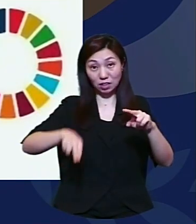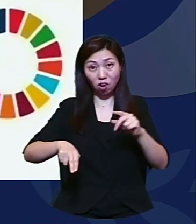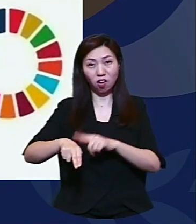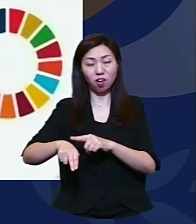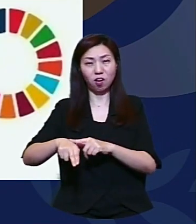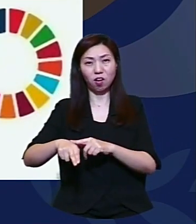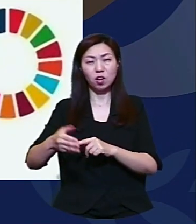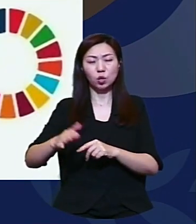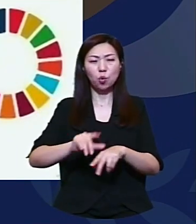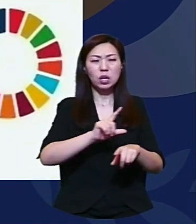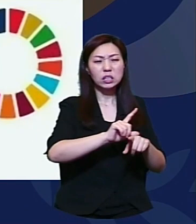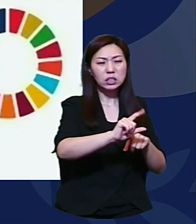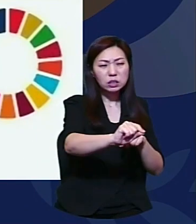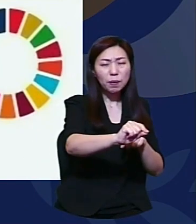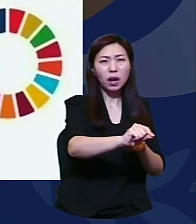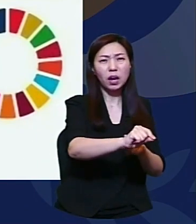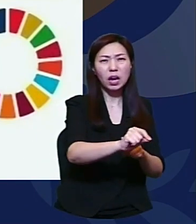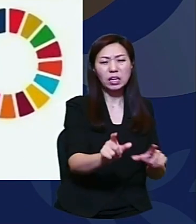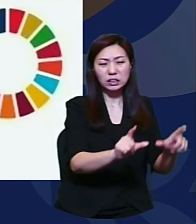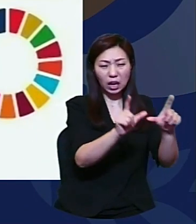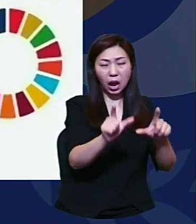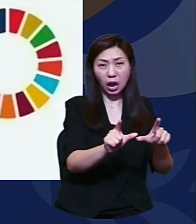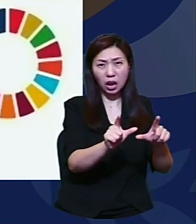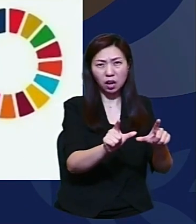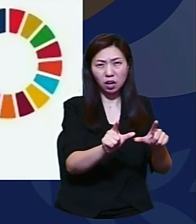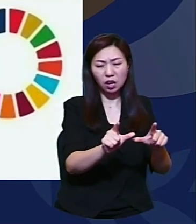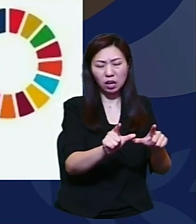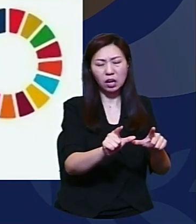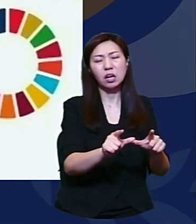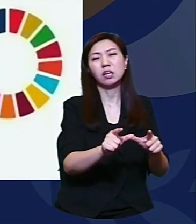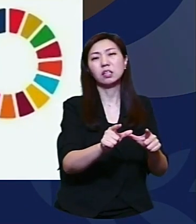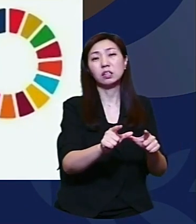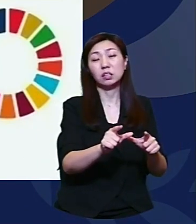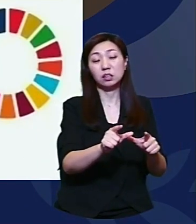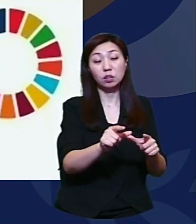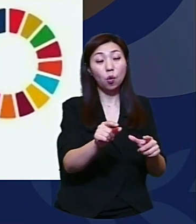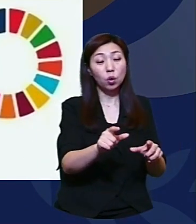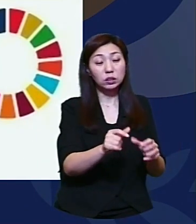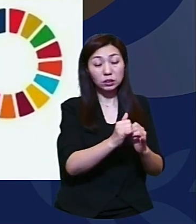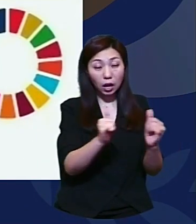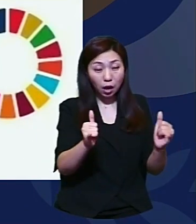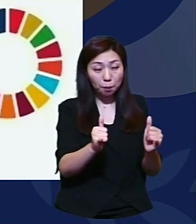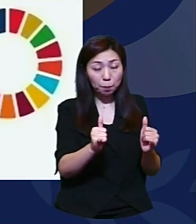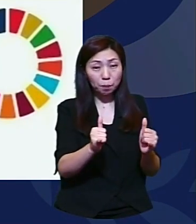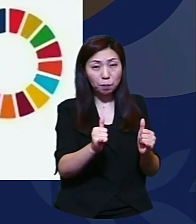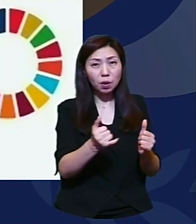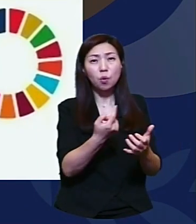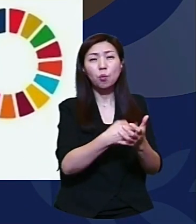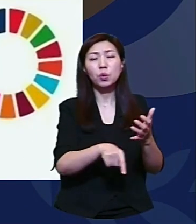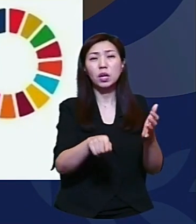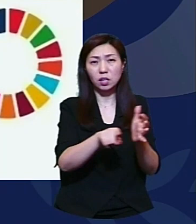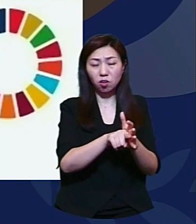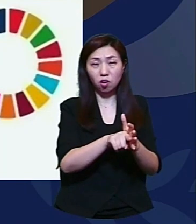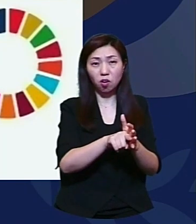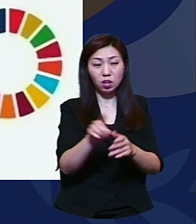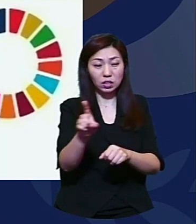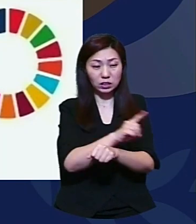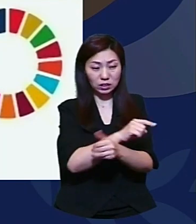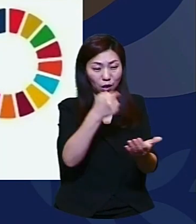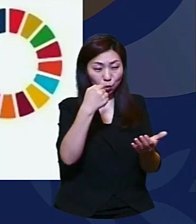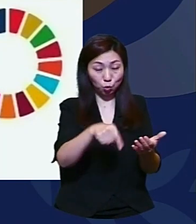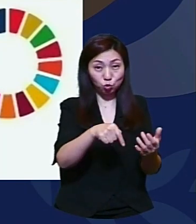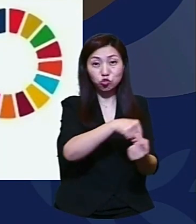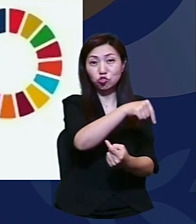for traditionally marginalized communities like housebound women, to help to ensure that every citizen was